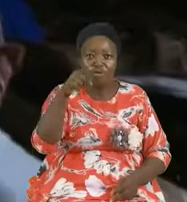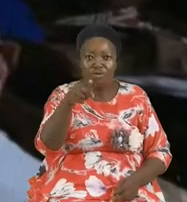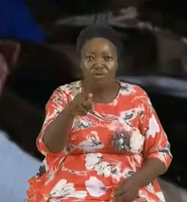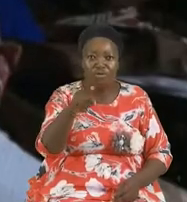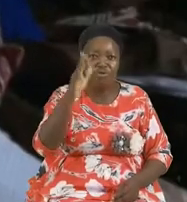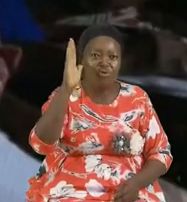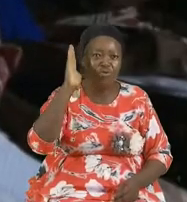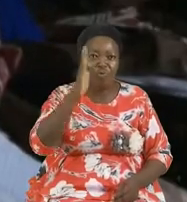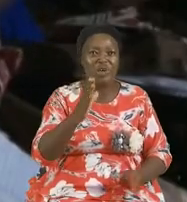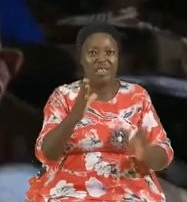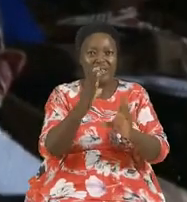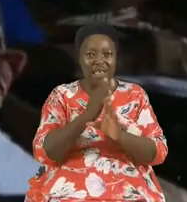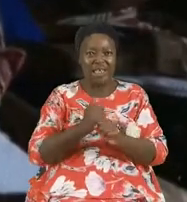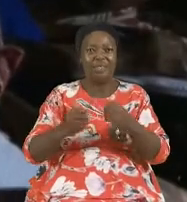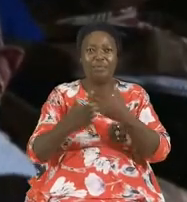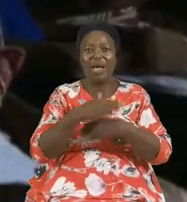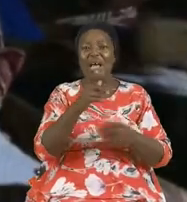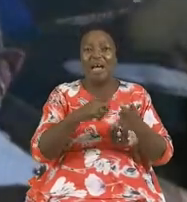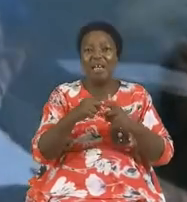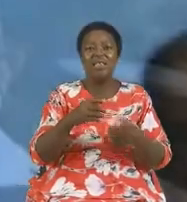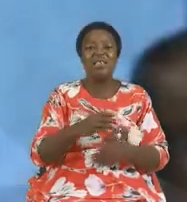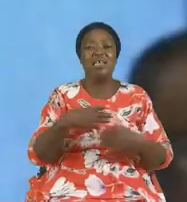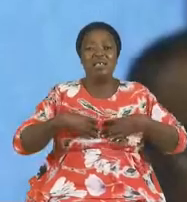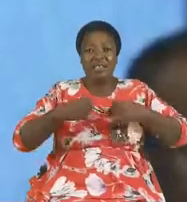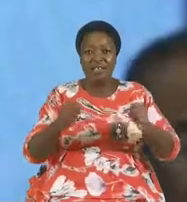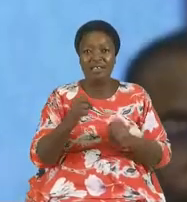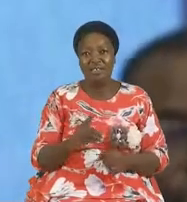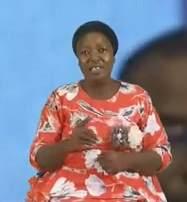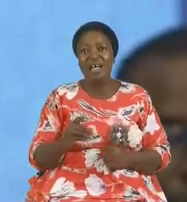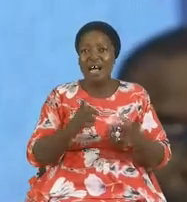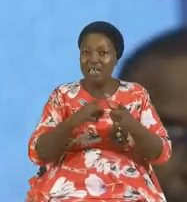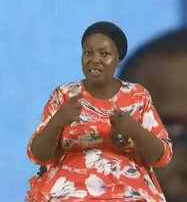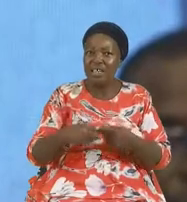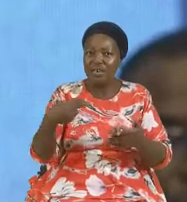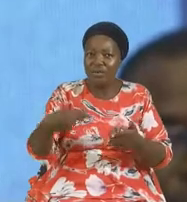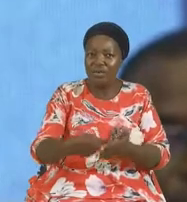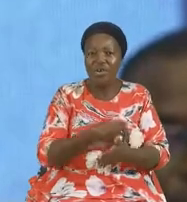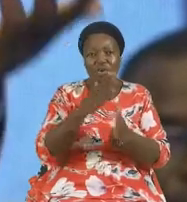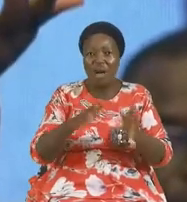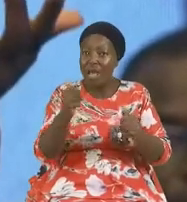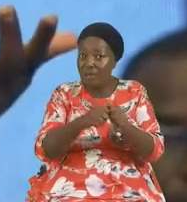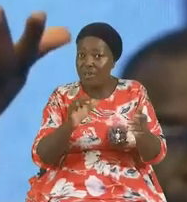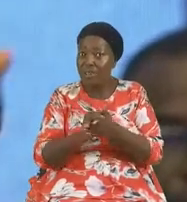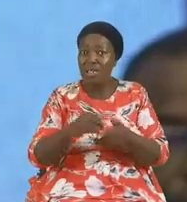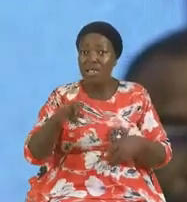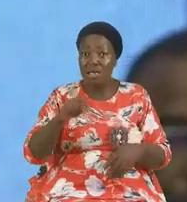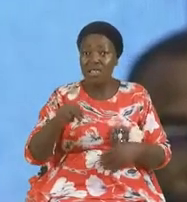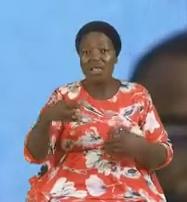name. Because you will recover. And then